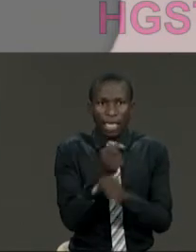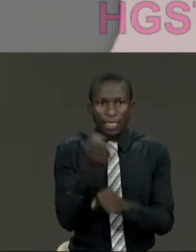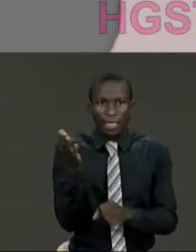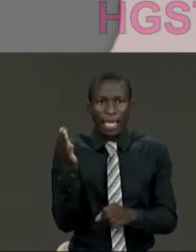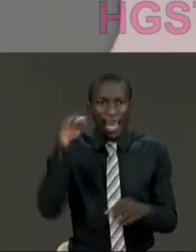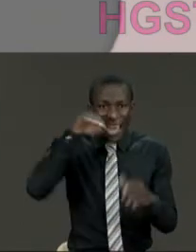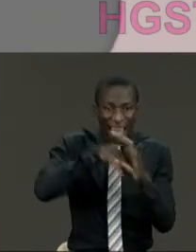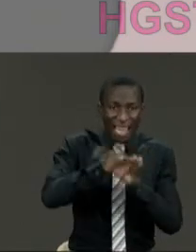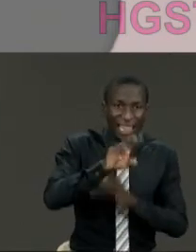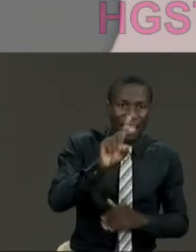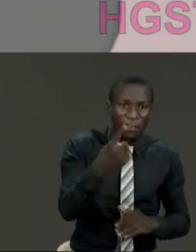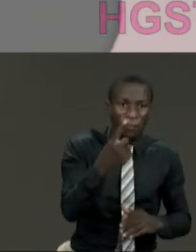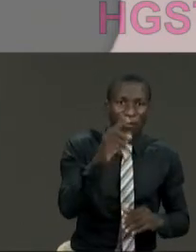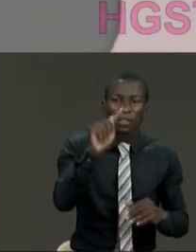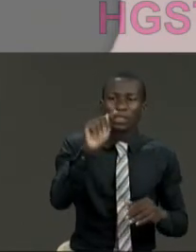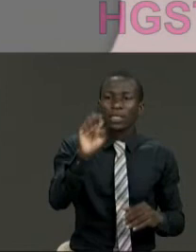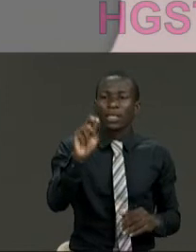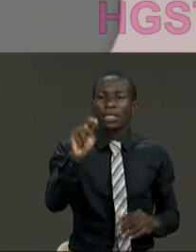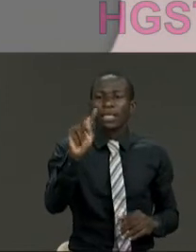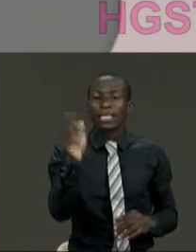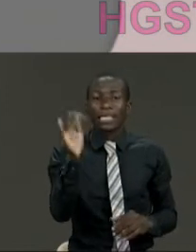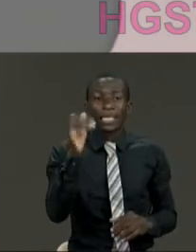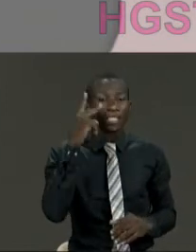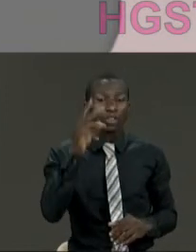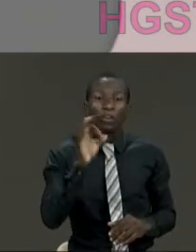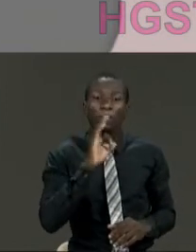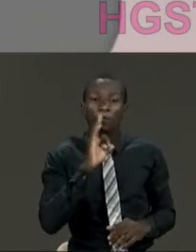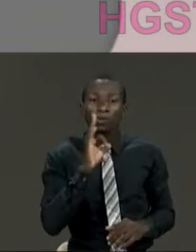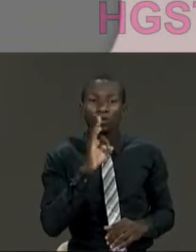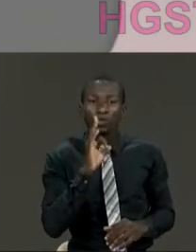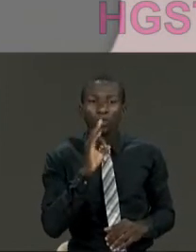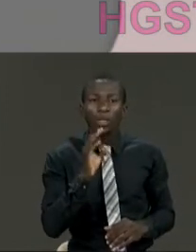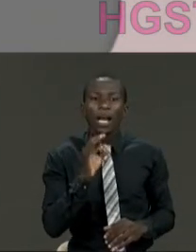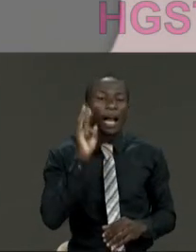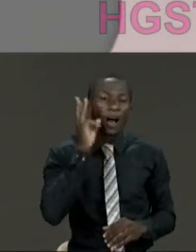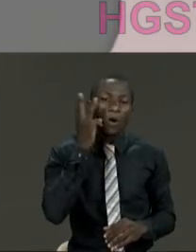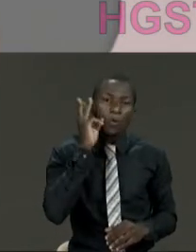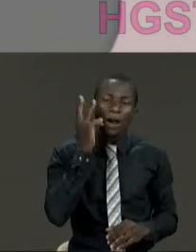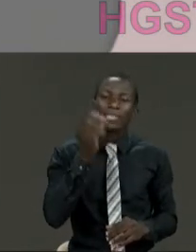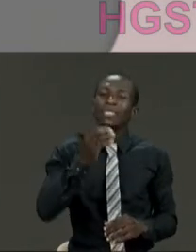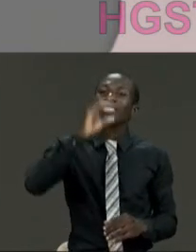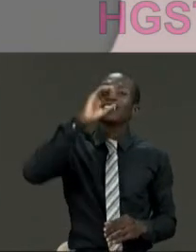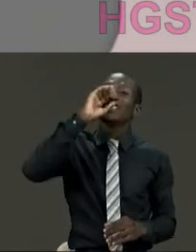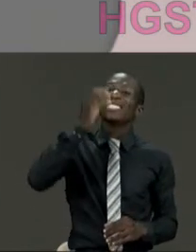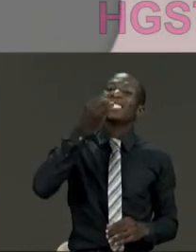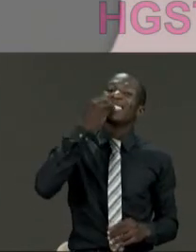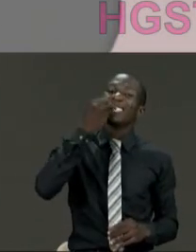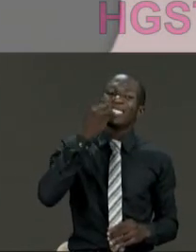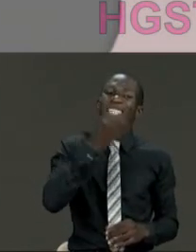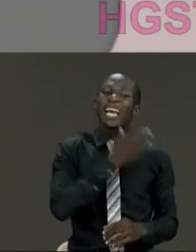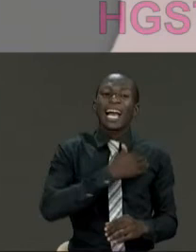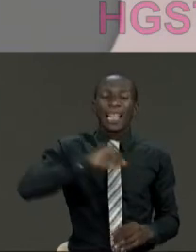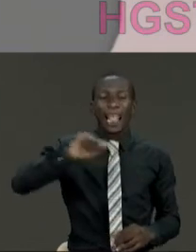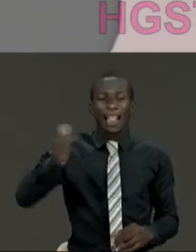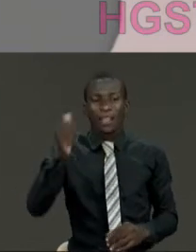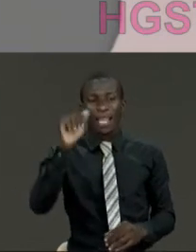tent, they saw food and wine, they took food, they drank the wine, and another tent, and another